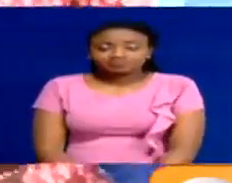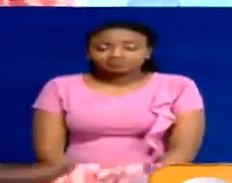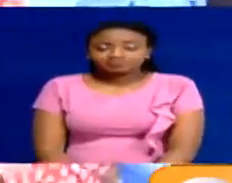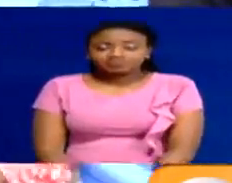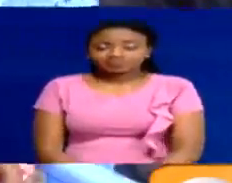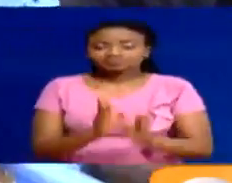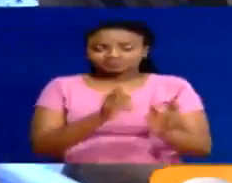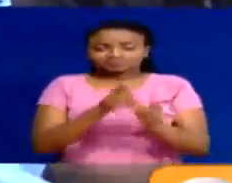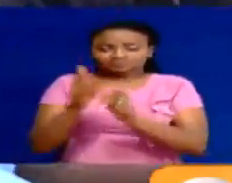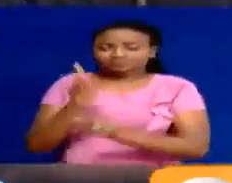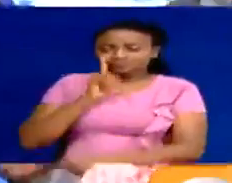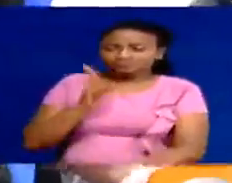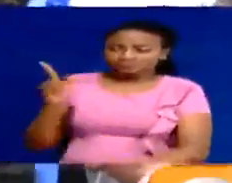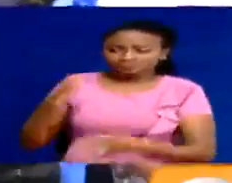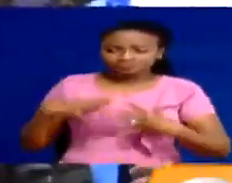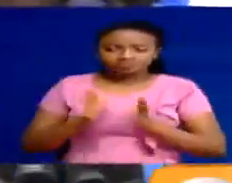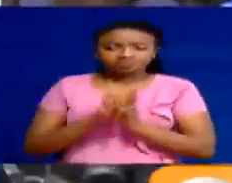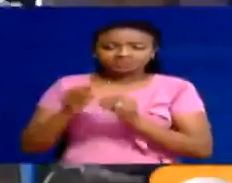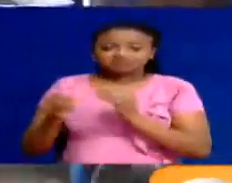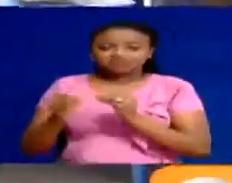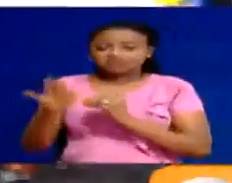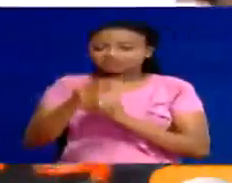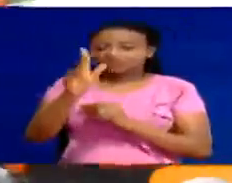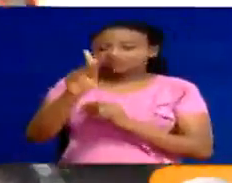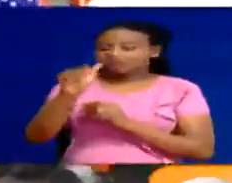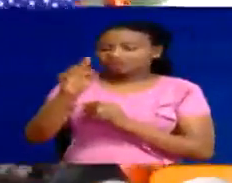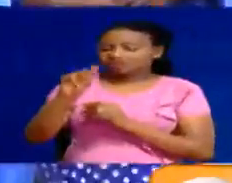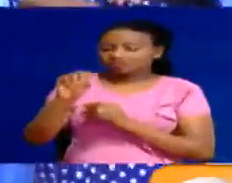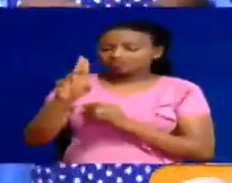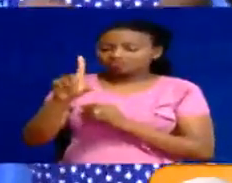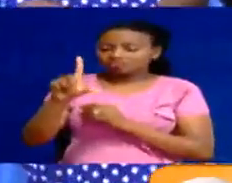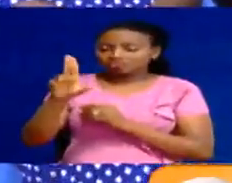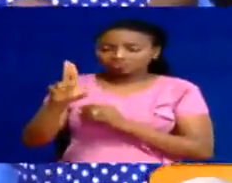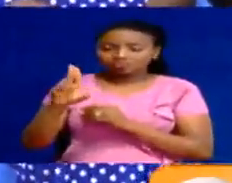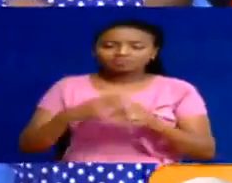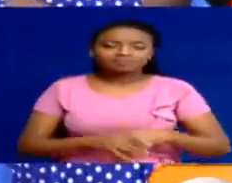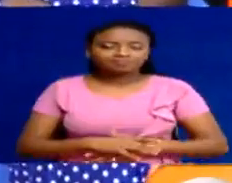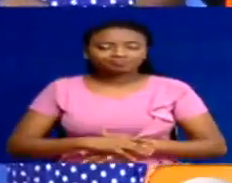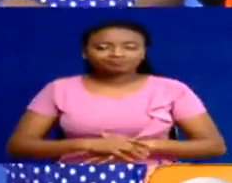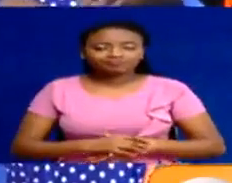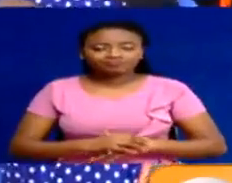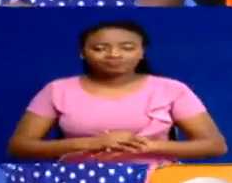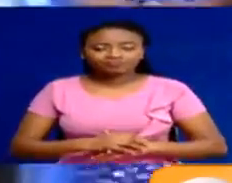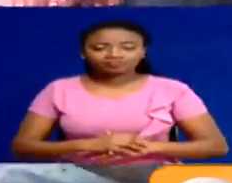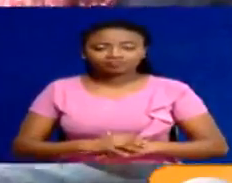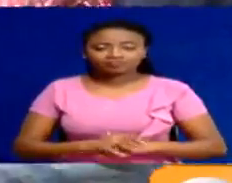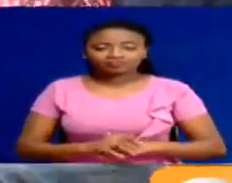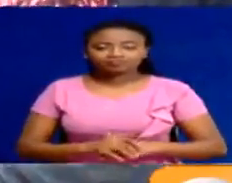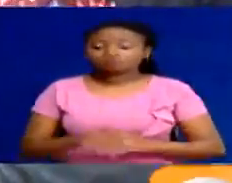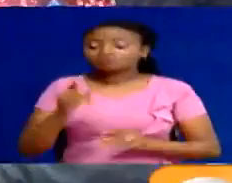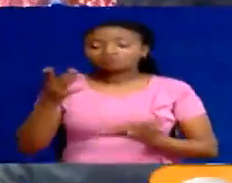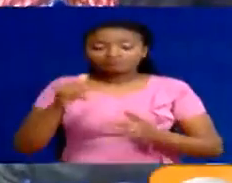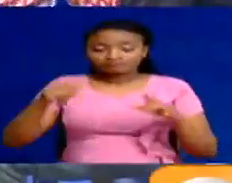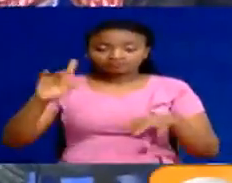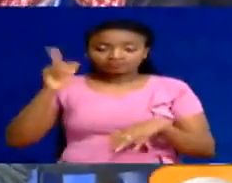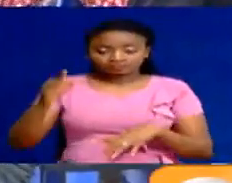A typical day for the Kamulu Persons with Disability Group, located in Kamulu along Kangunda Road here in Nairobi.